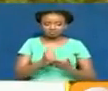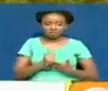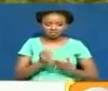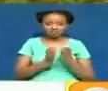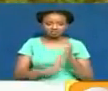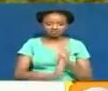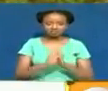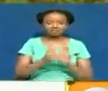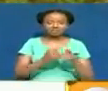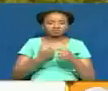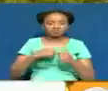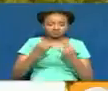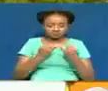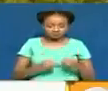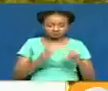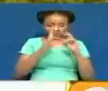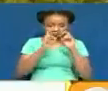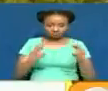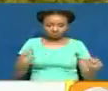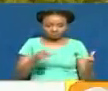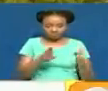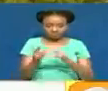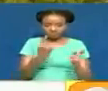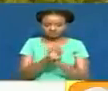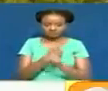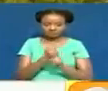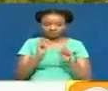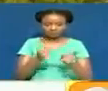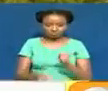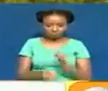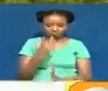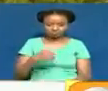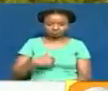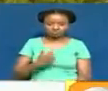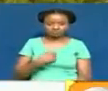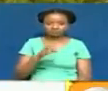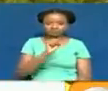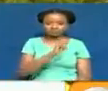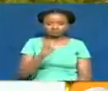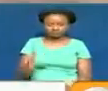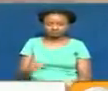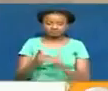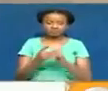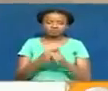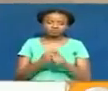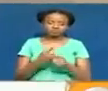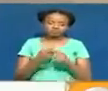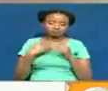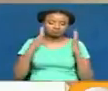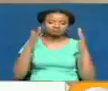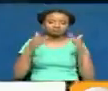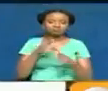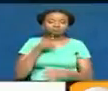research into ways to be able to produce my own seeds, and that's how I got into this new technology of apical root cuttings.